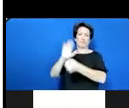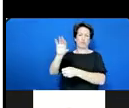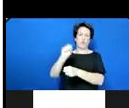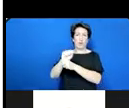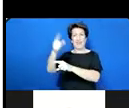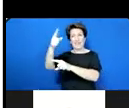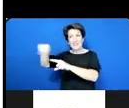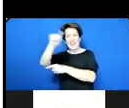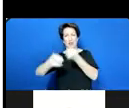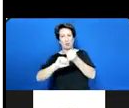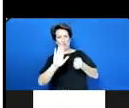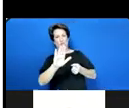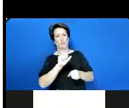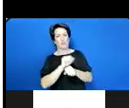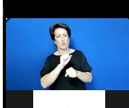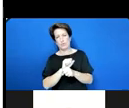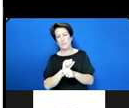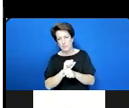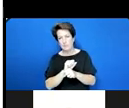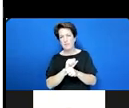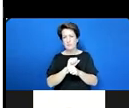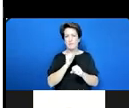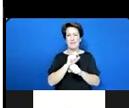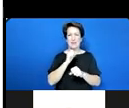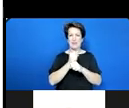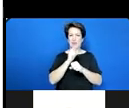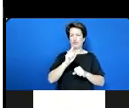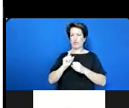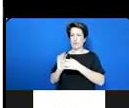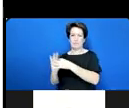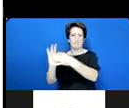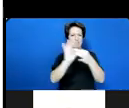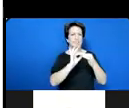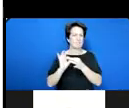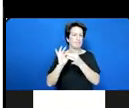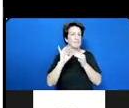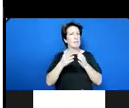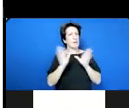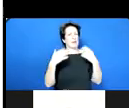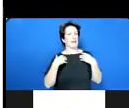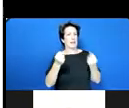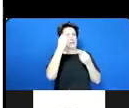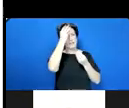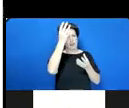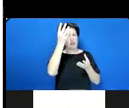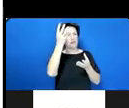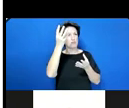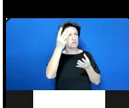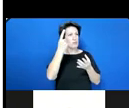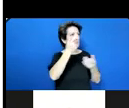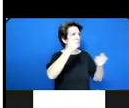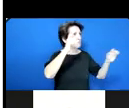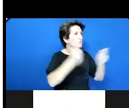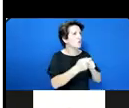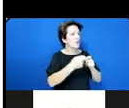work, to make sure that it's all connected to public health information as it changes and evolves, and that you get,